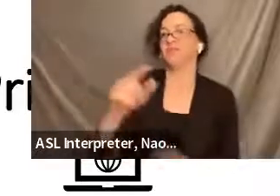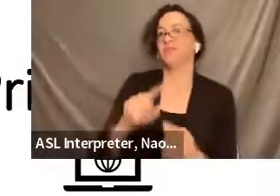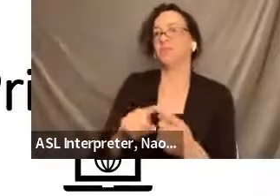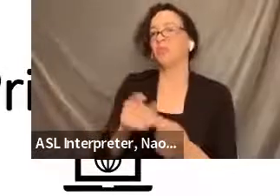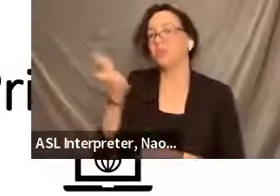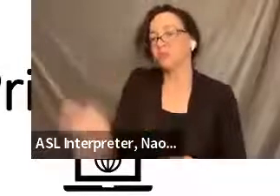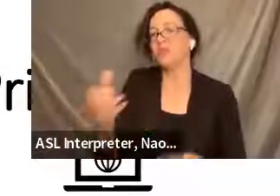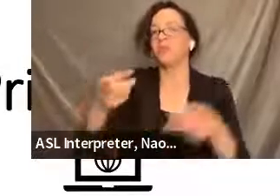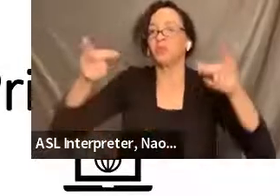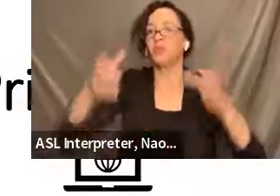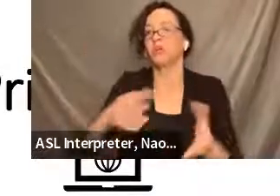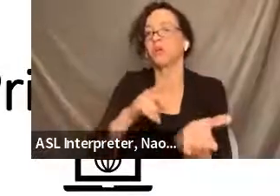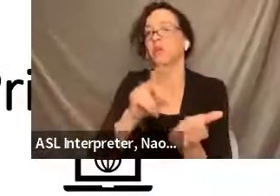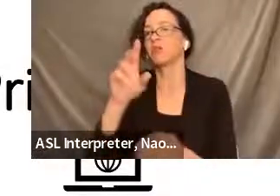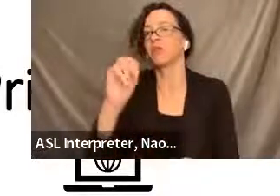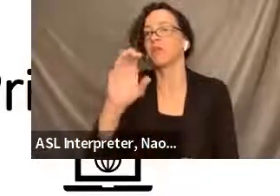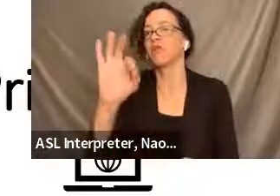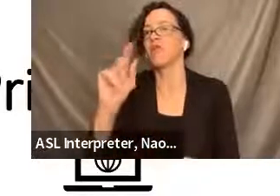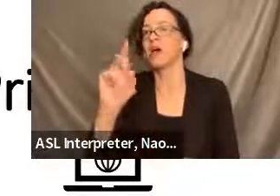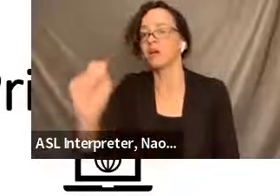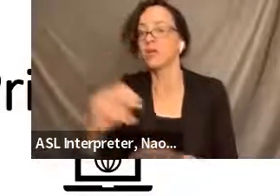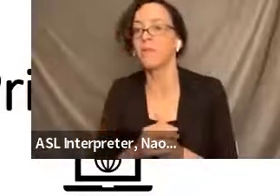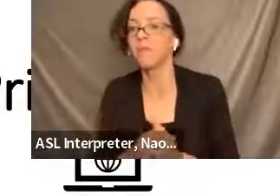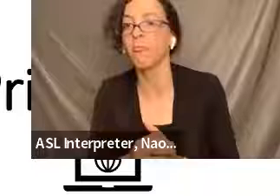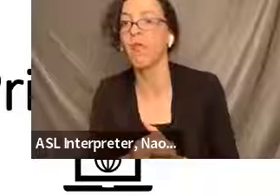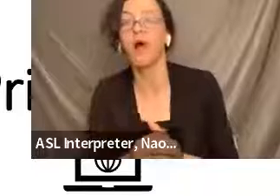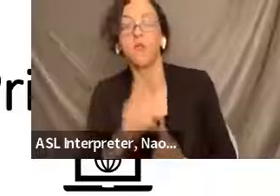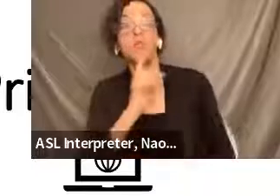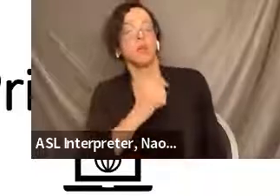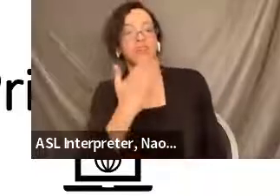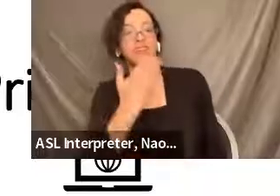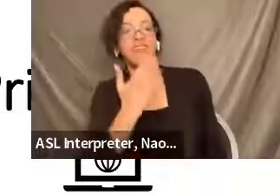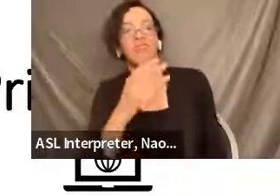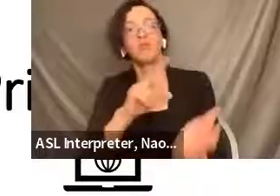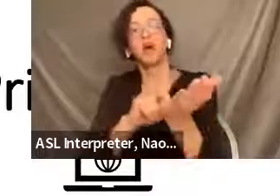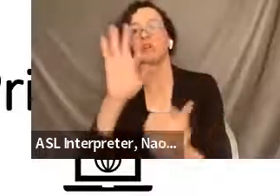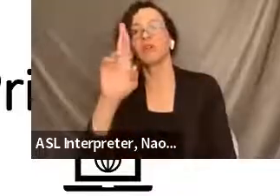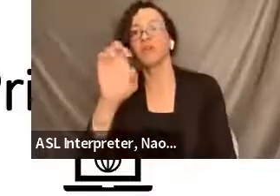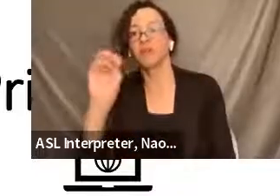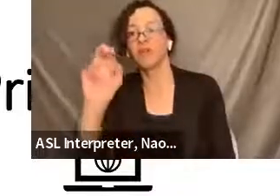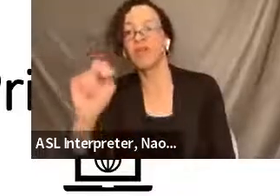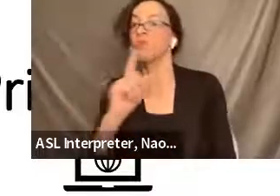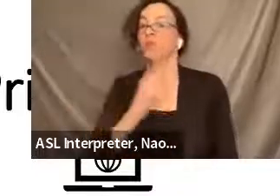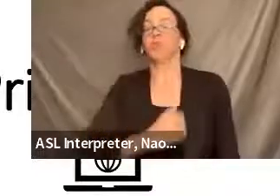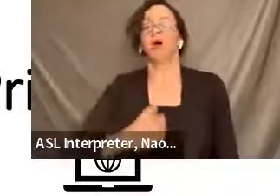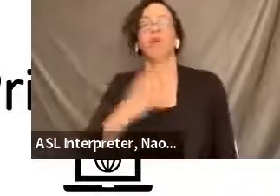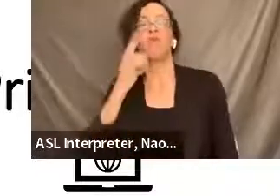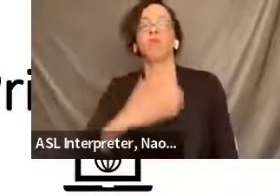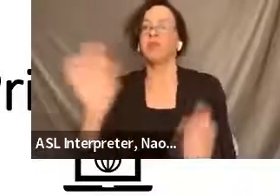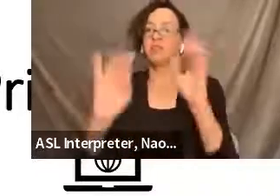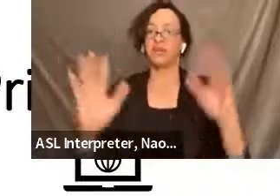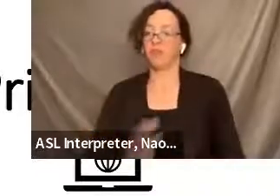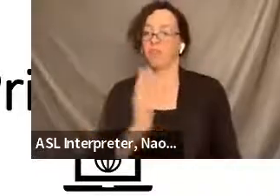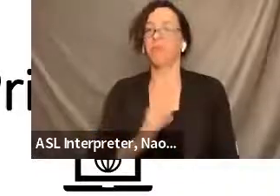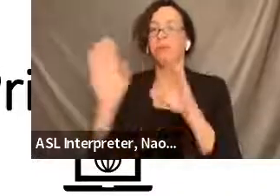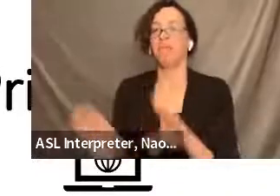Thanks so much, Dr. Freeman. And I'm sorry for my terrible manners. That was Dr. Freeman, our wonderful